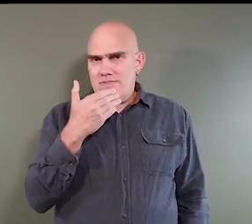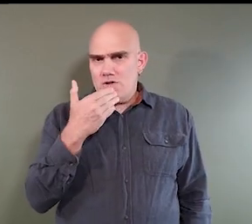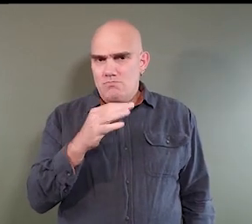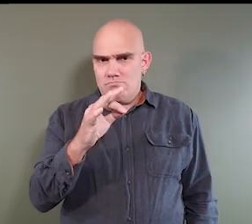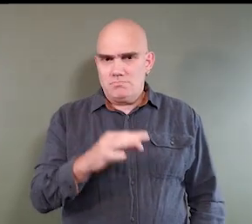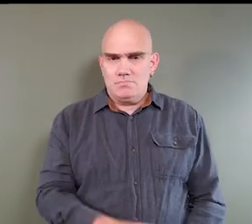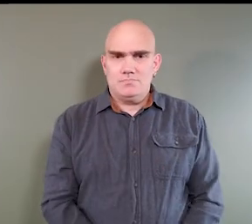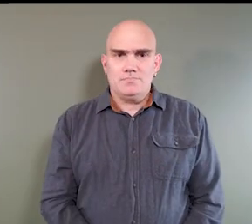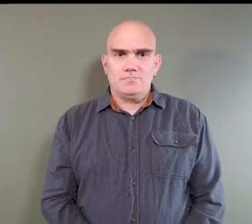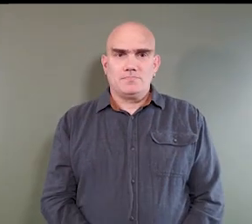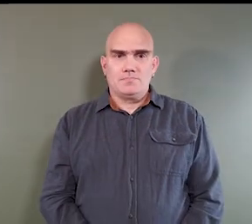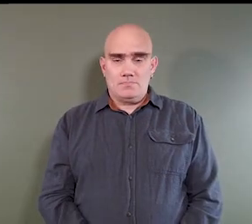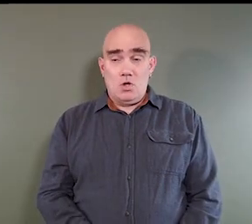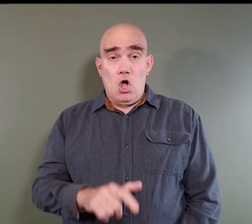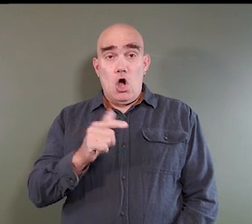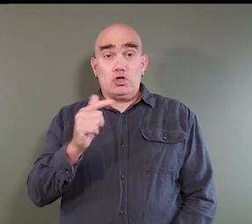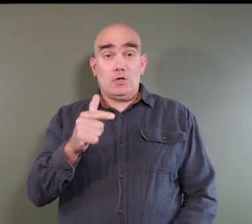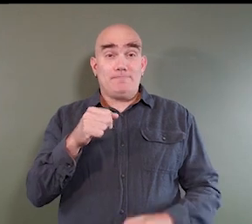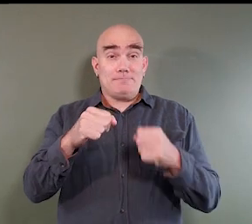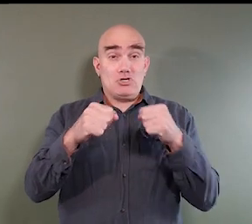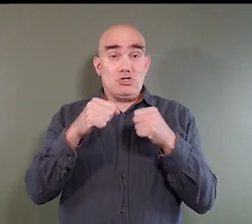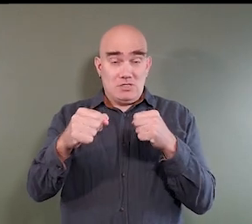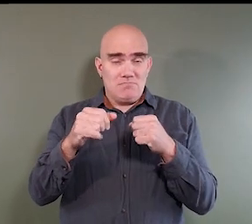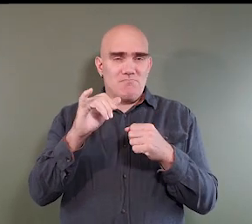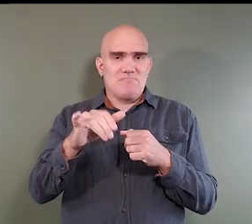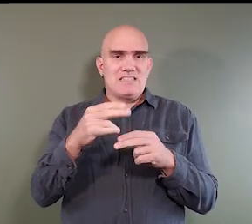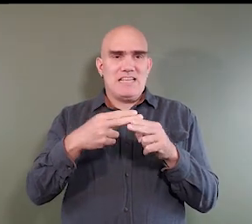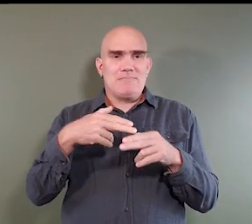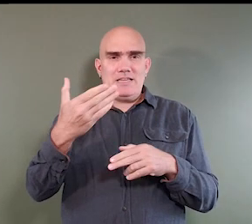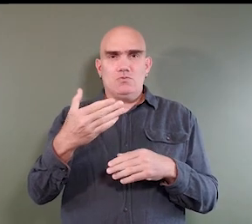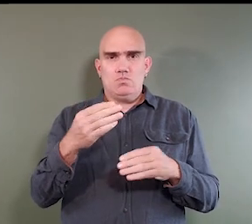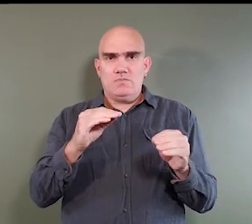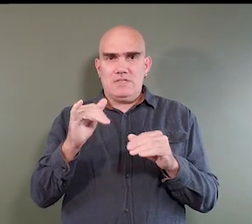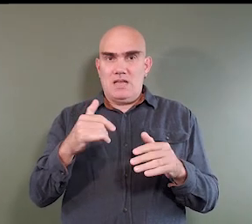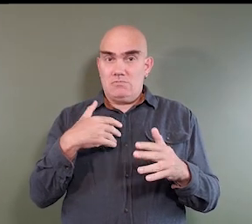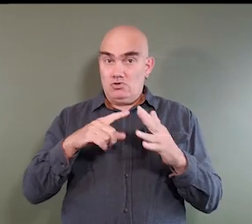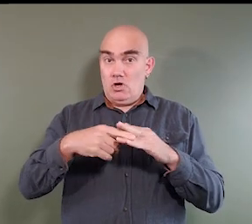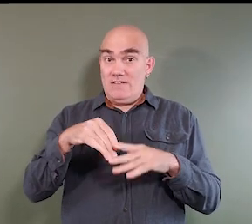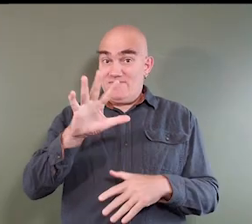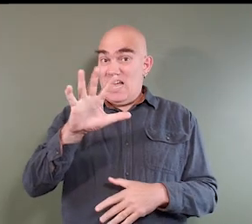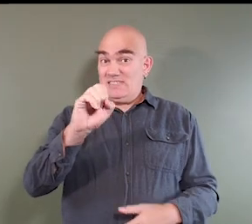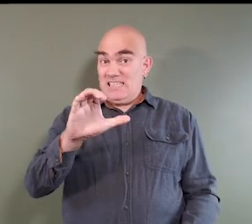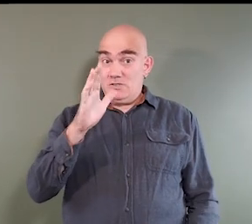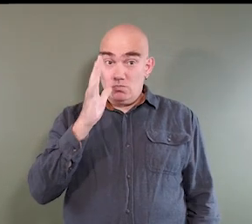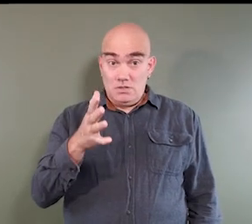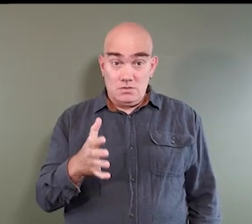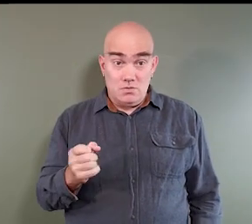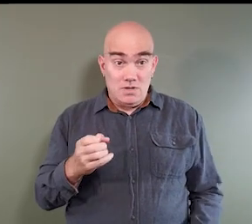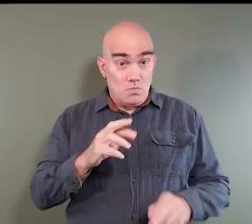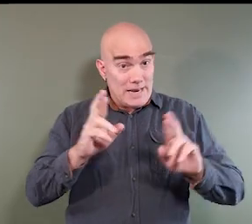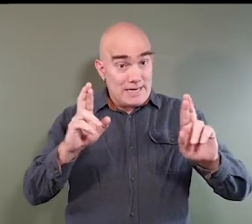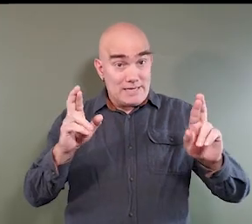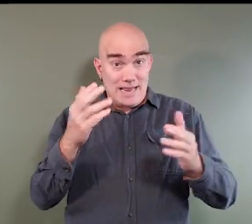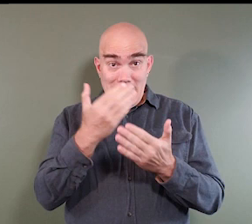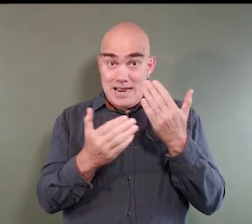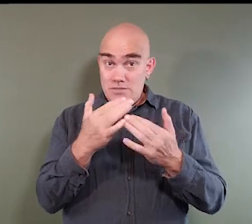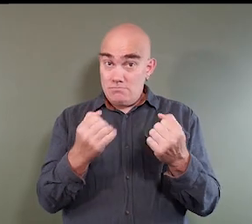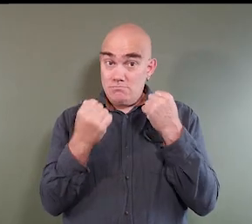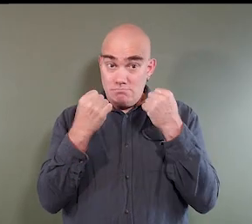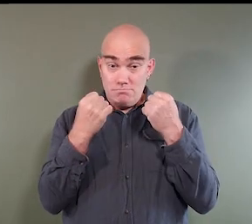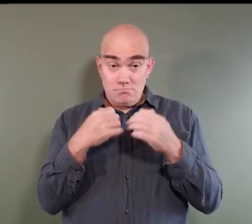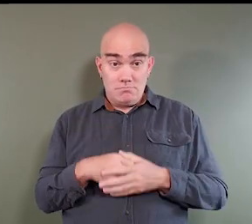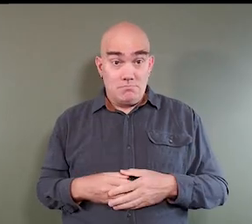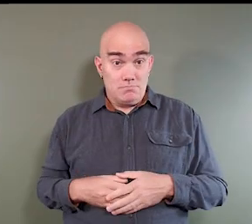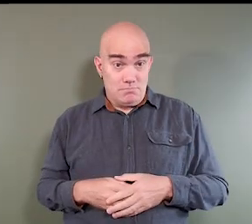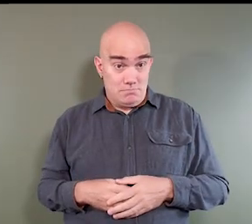much. Alternating punches is the next movement, everyone, that we have coming up in 5 seconds. So get ready. Hands